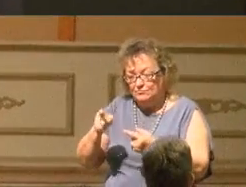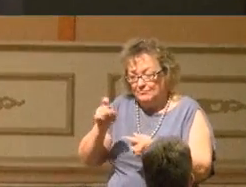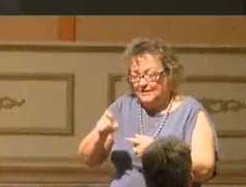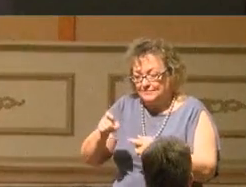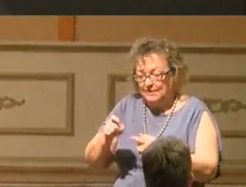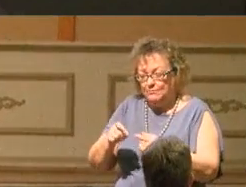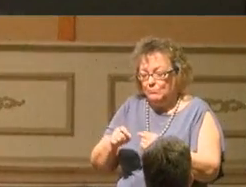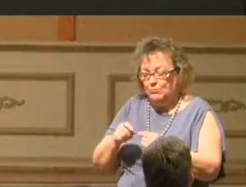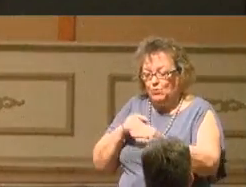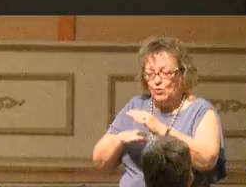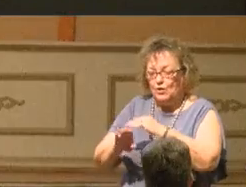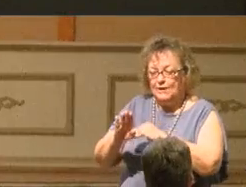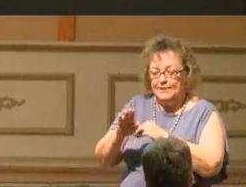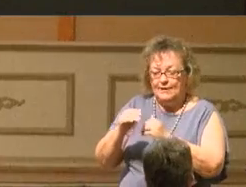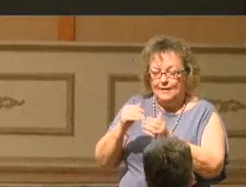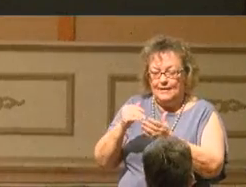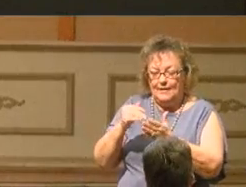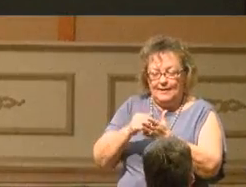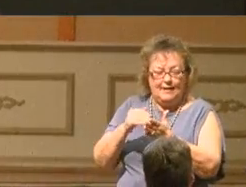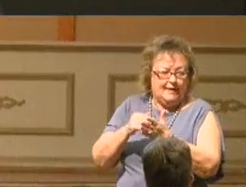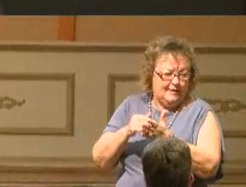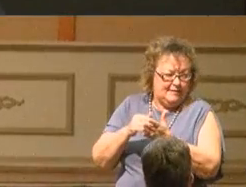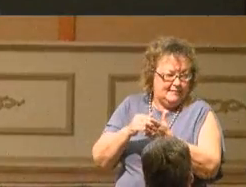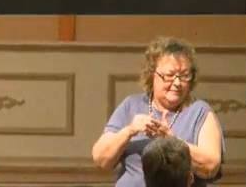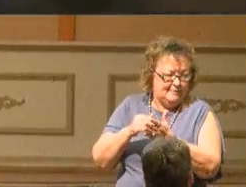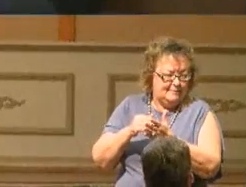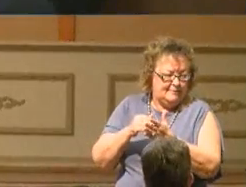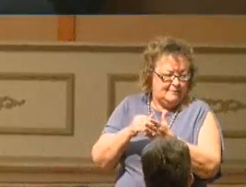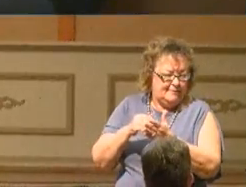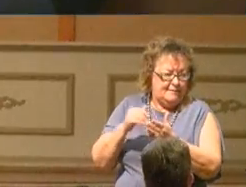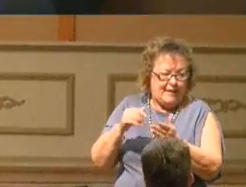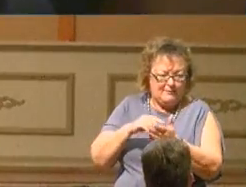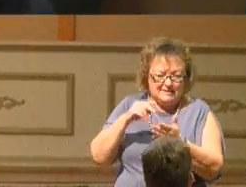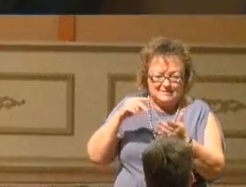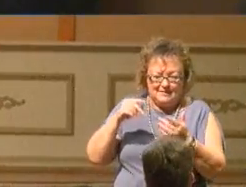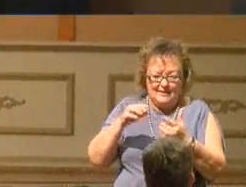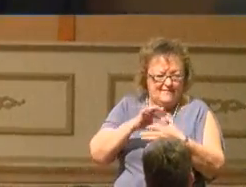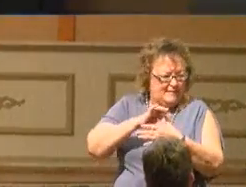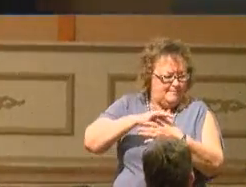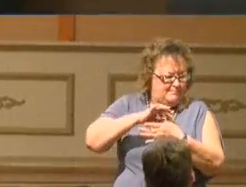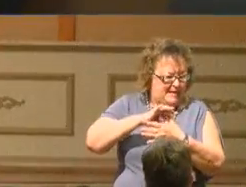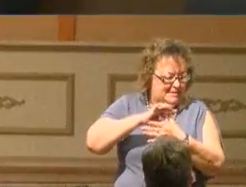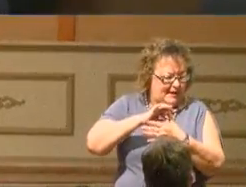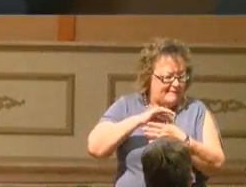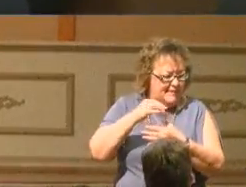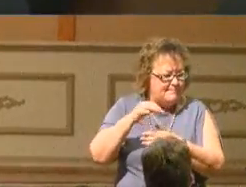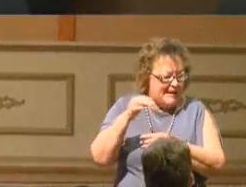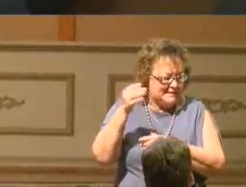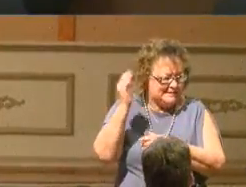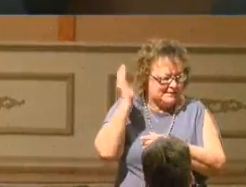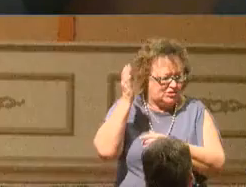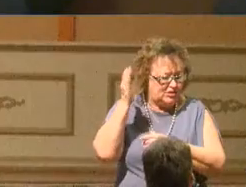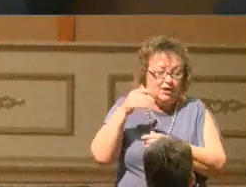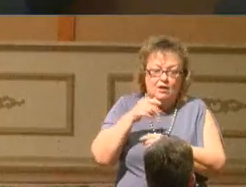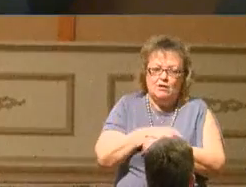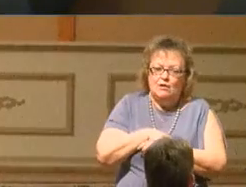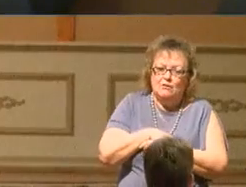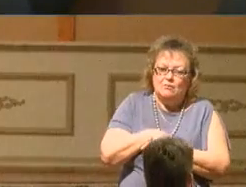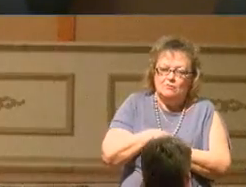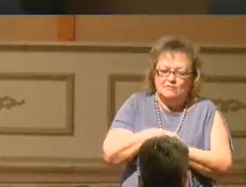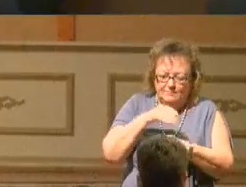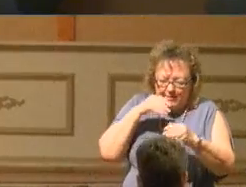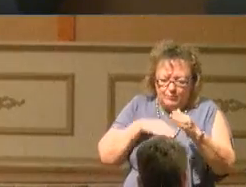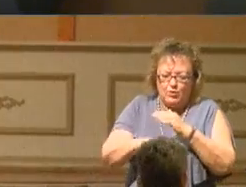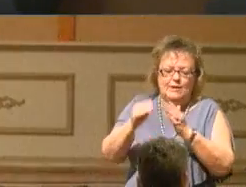again." That was the whole crux of the message. You were born in sin. You got to be born again into the family